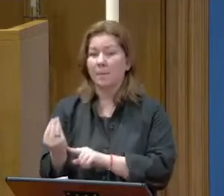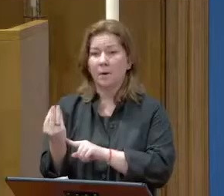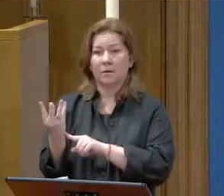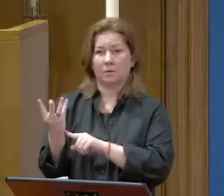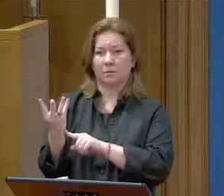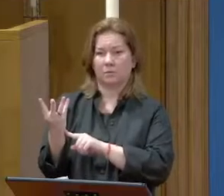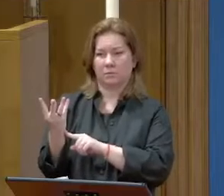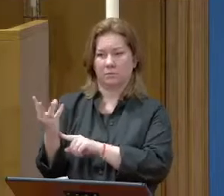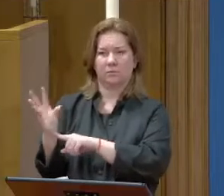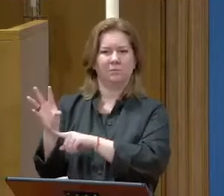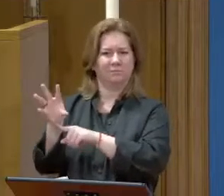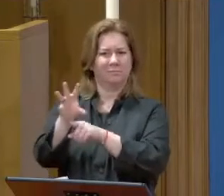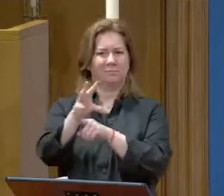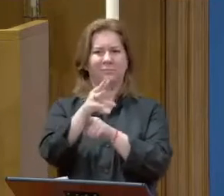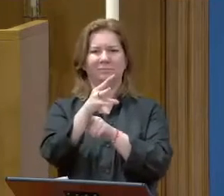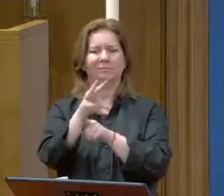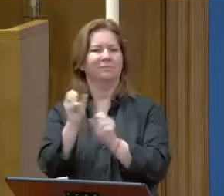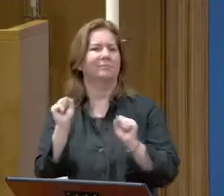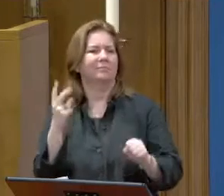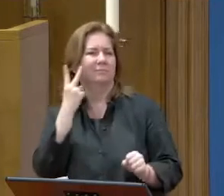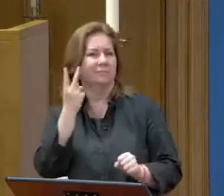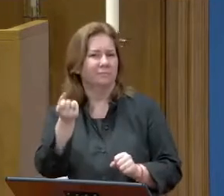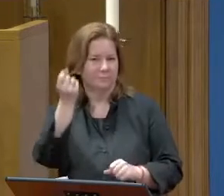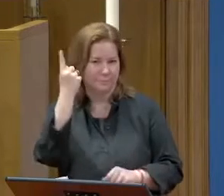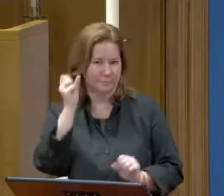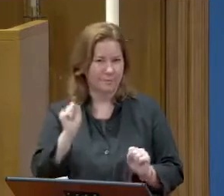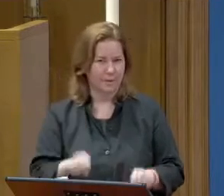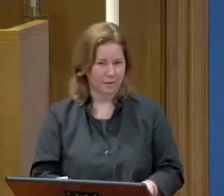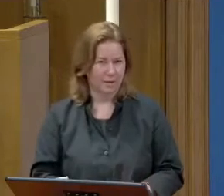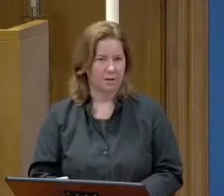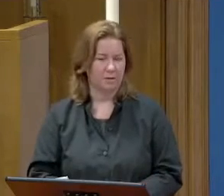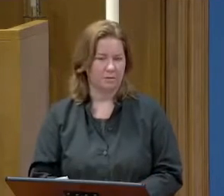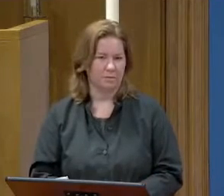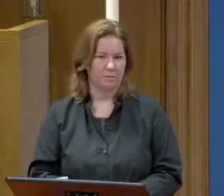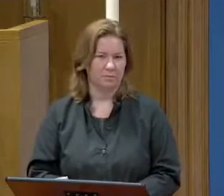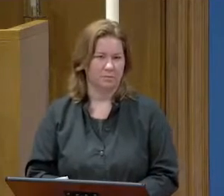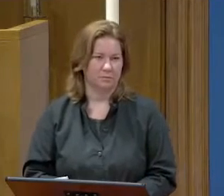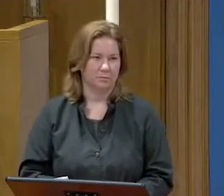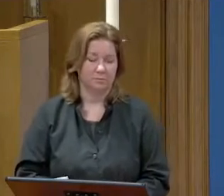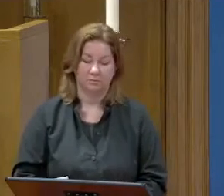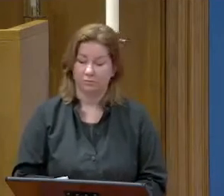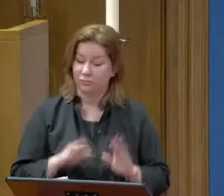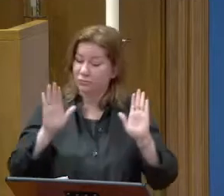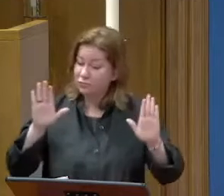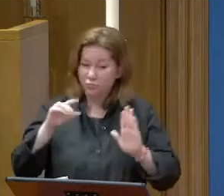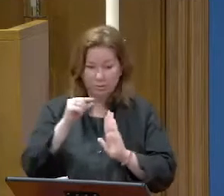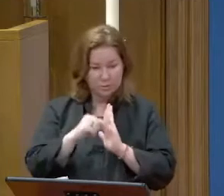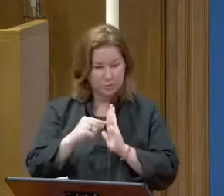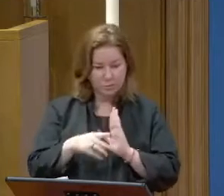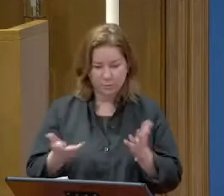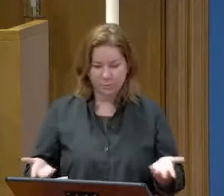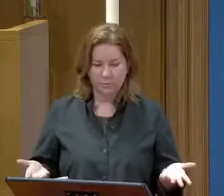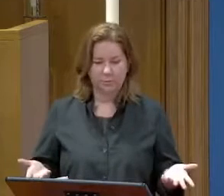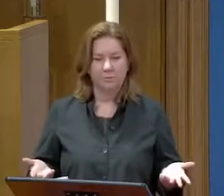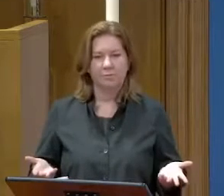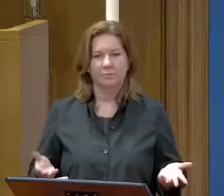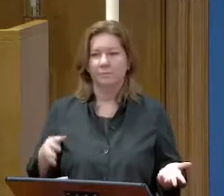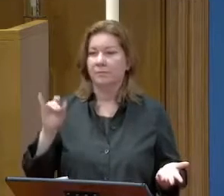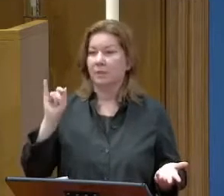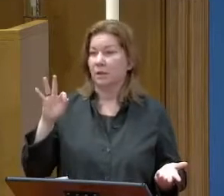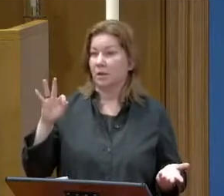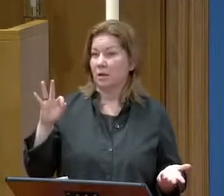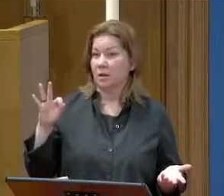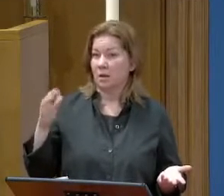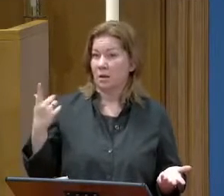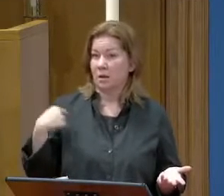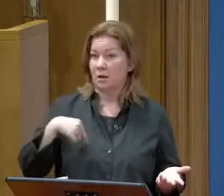their way so that they saw and could understand. These are great scriptures. If we're to understand